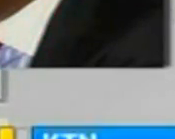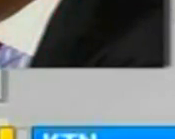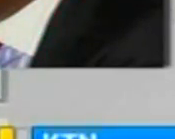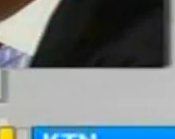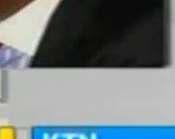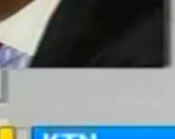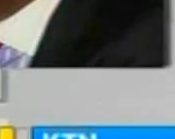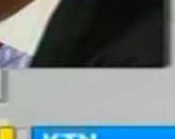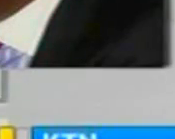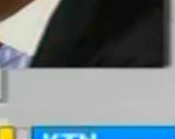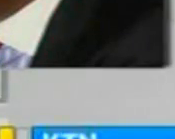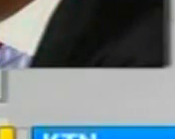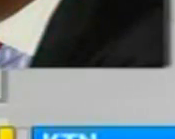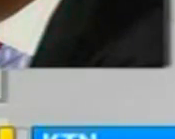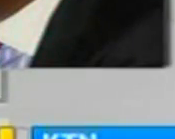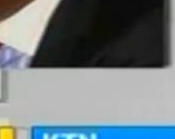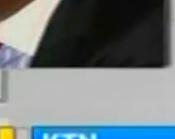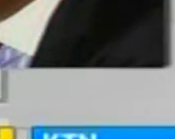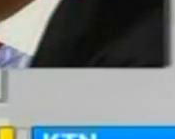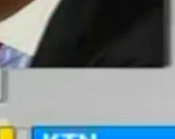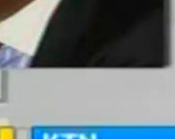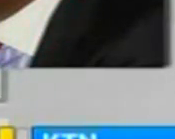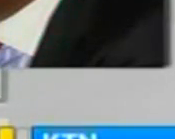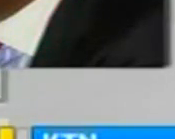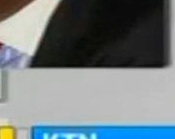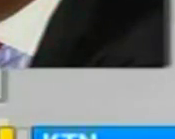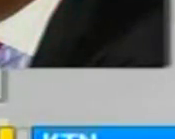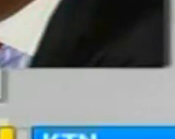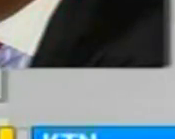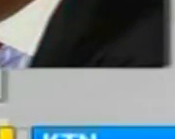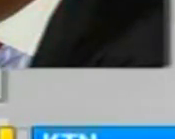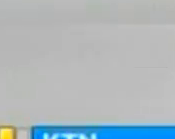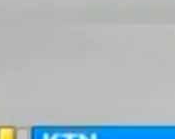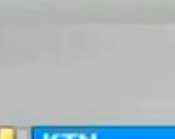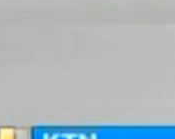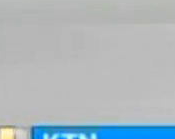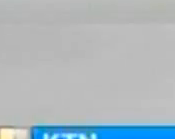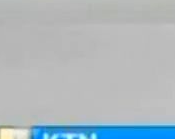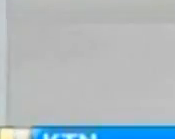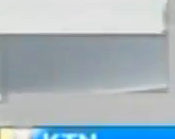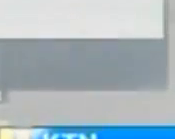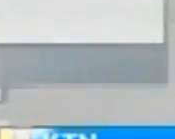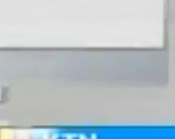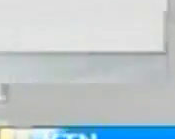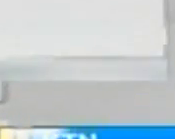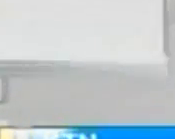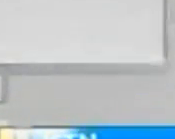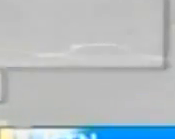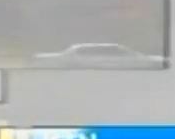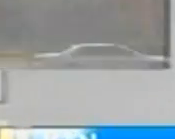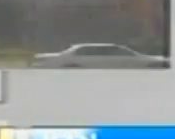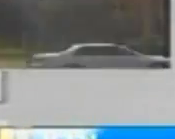and assent by the 27th August, is the legislation to give effect to Article 100. Article 100 provides